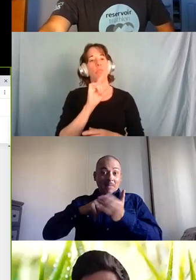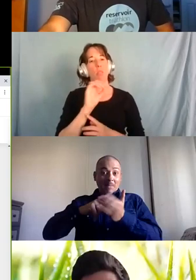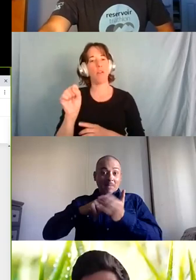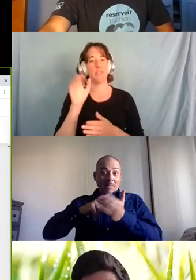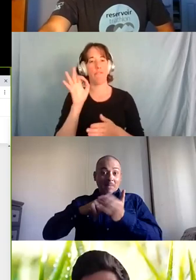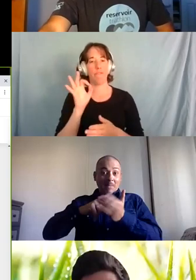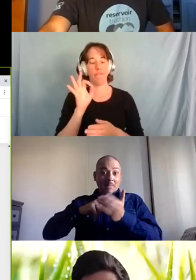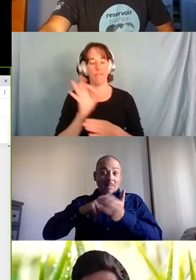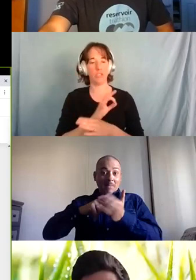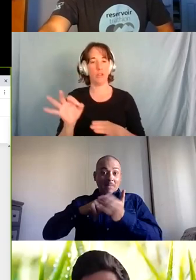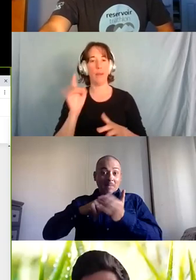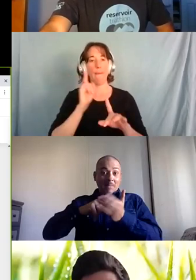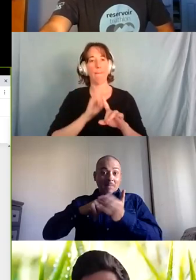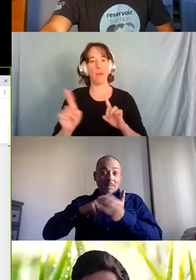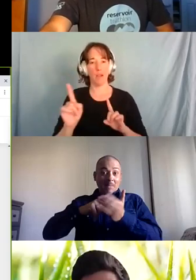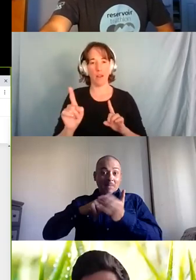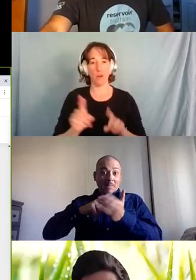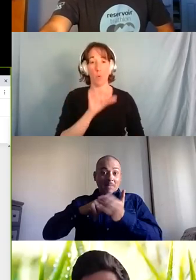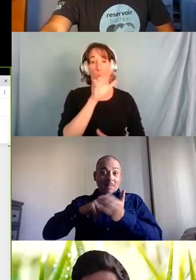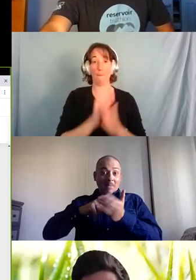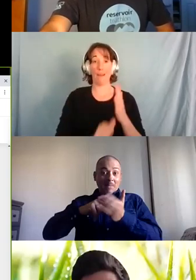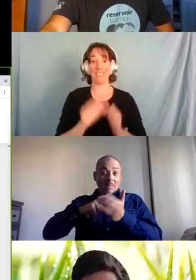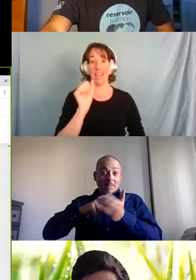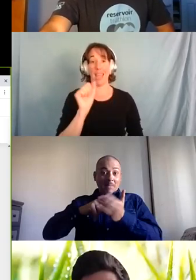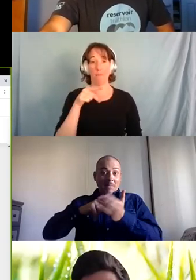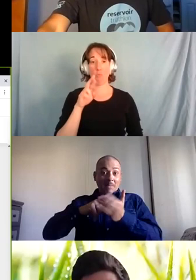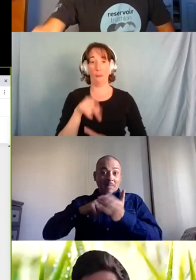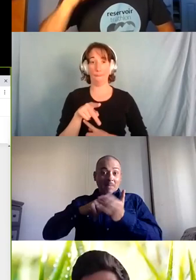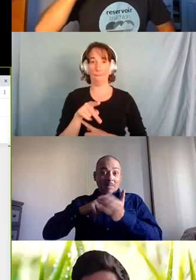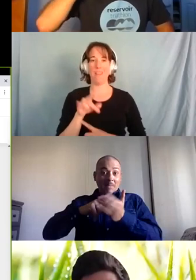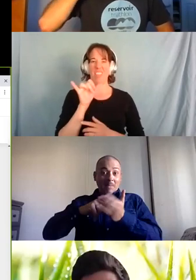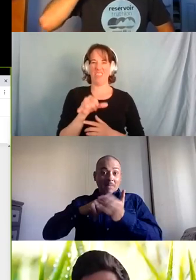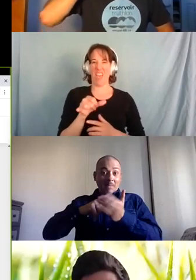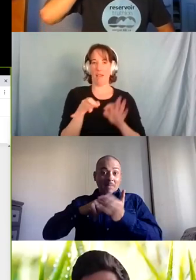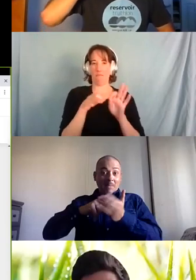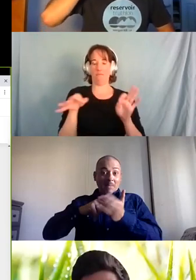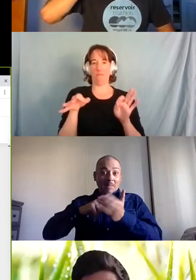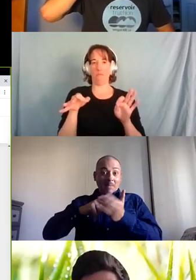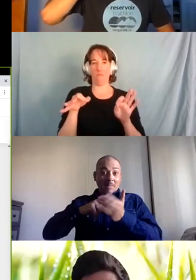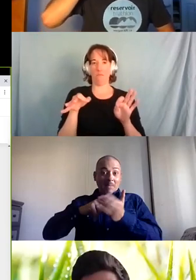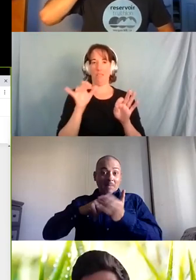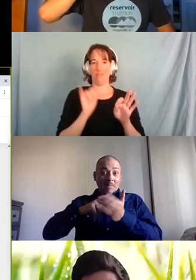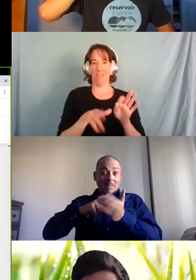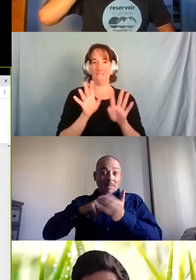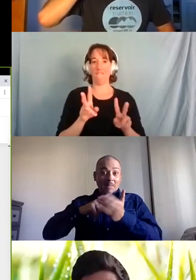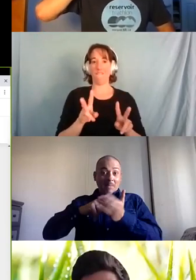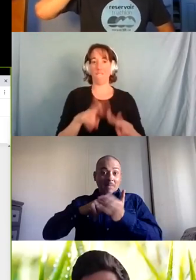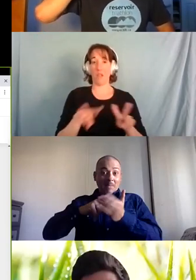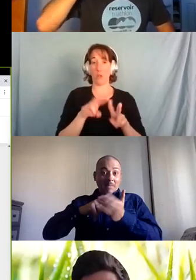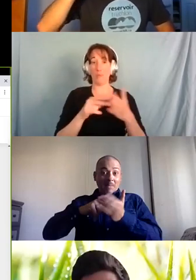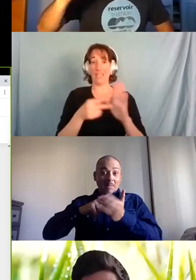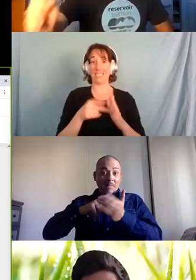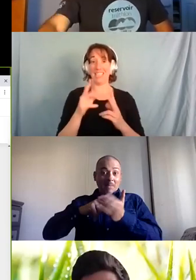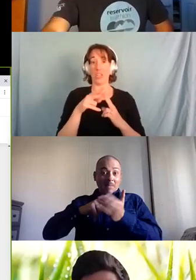appends it the y minus a prob. That's basically the value that it's either encouraged or discouraged